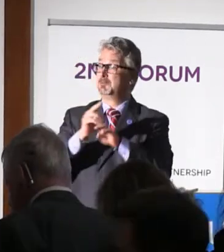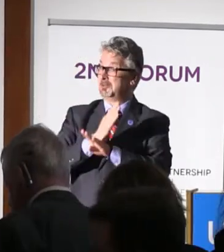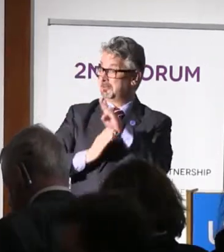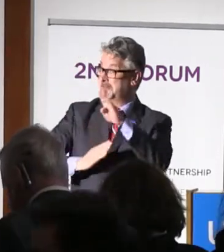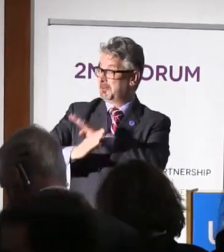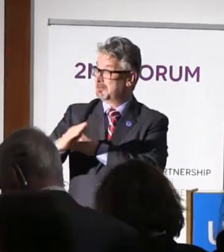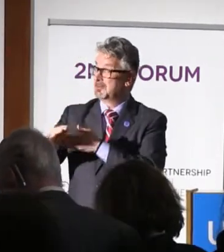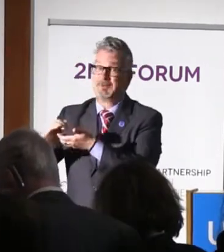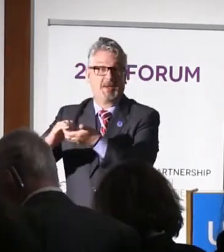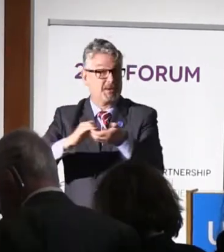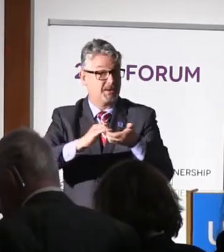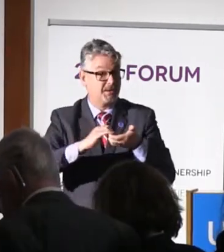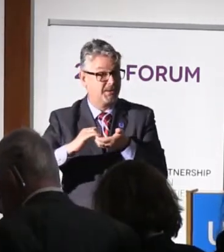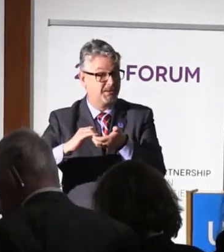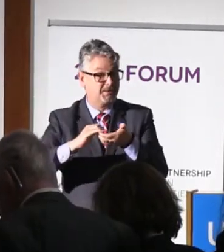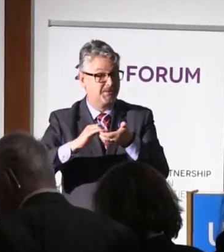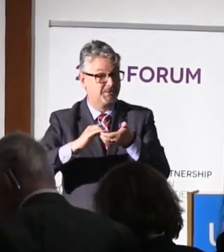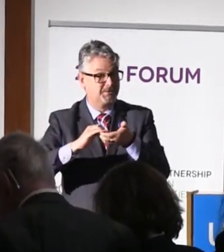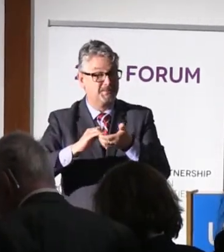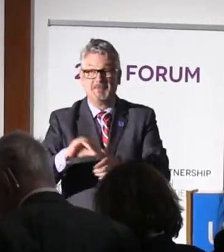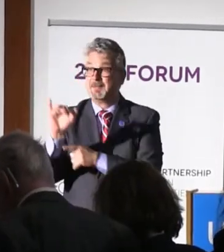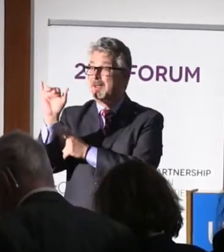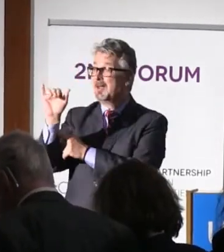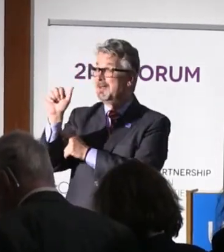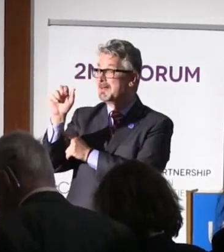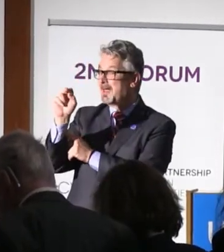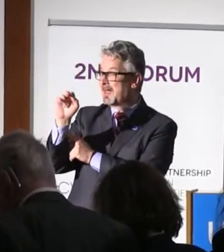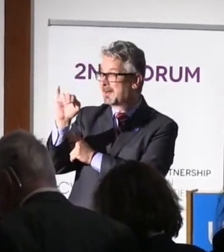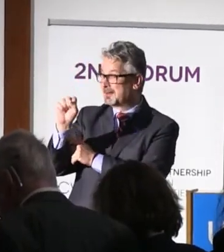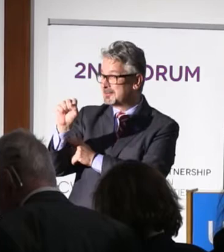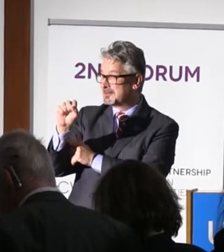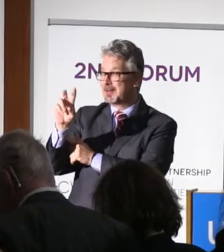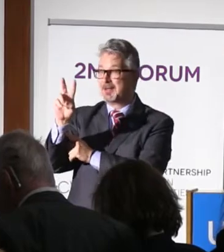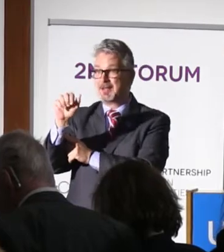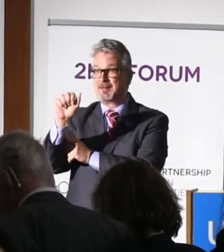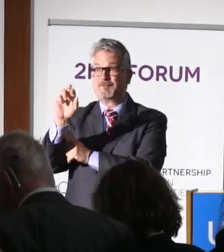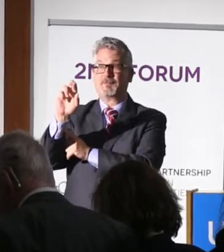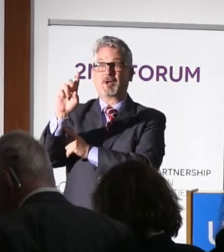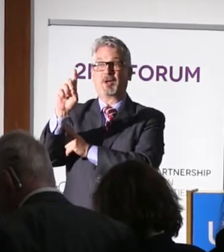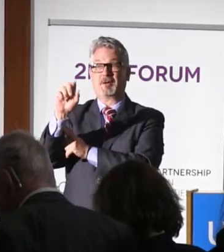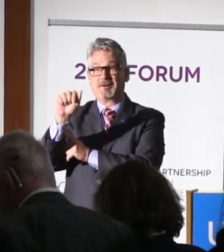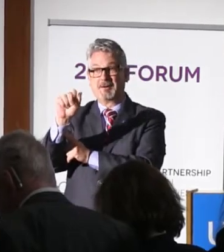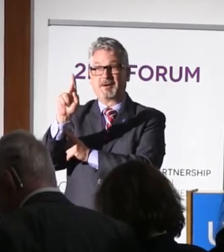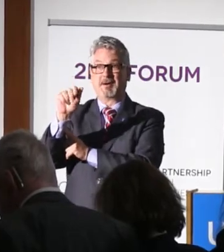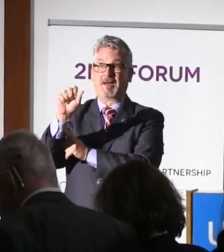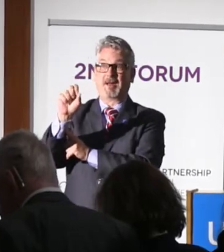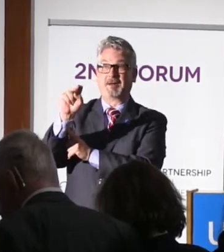And the chair of the International Disability Alliance, Mr. Yannis